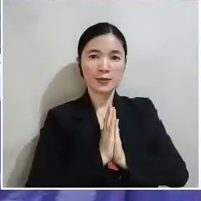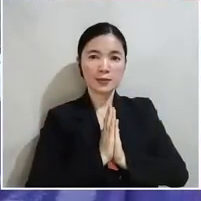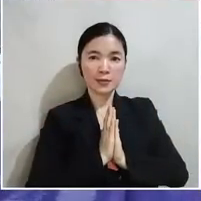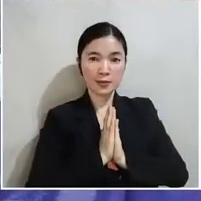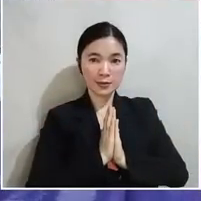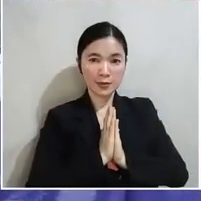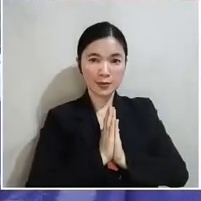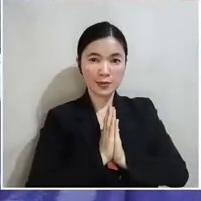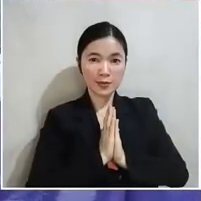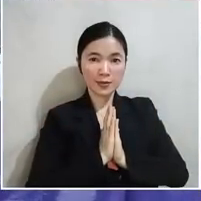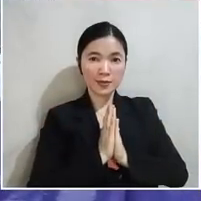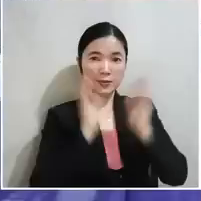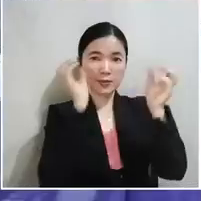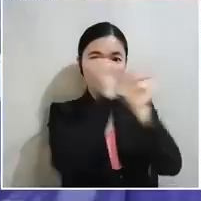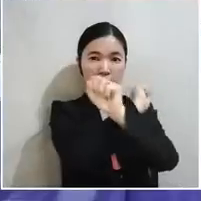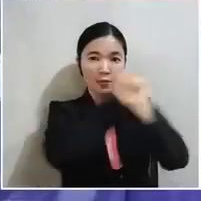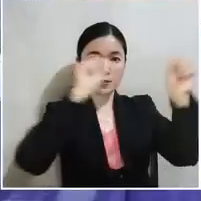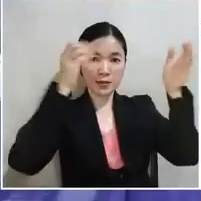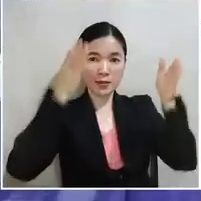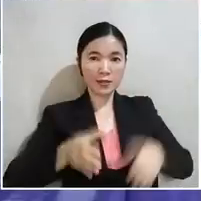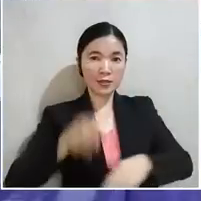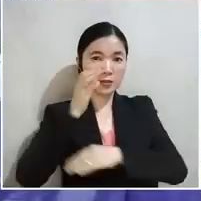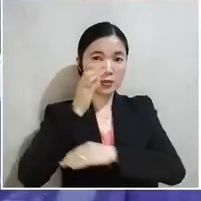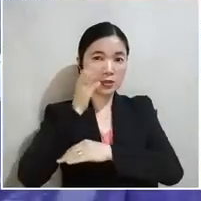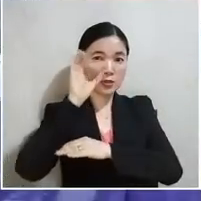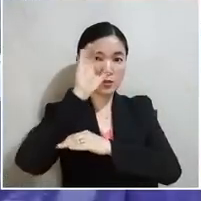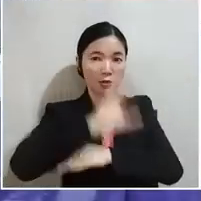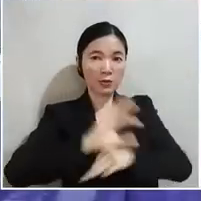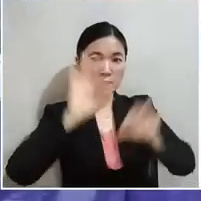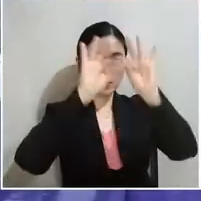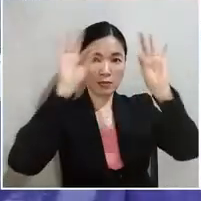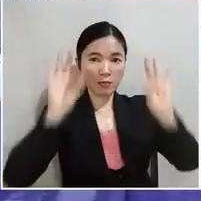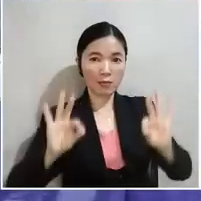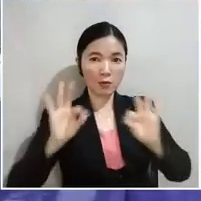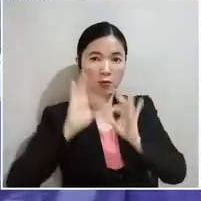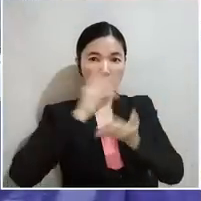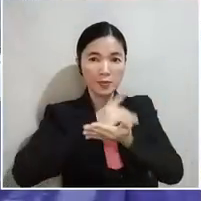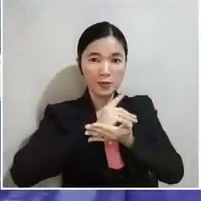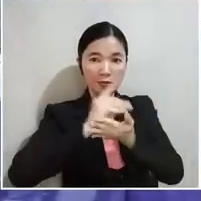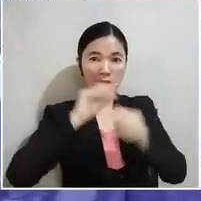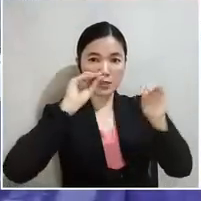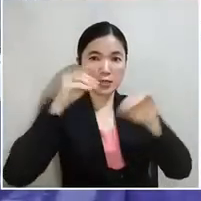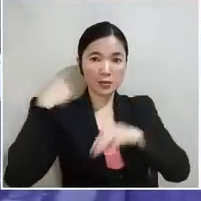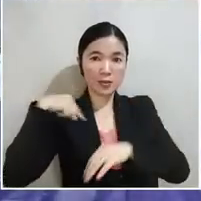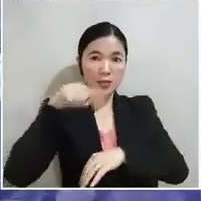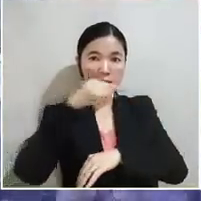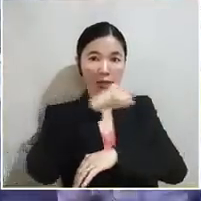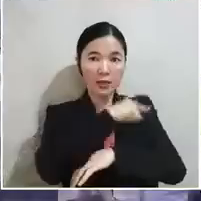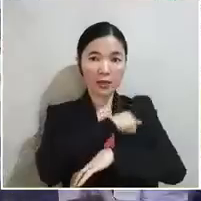At the Savior's command and formed by divine teaching, we dare to say,